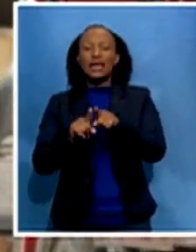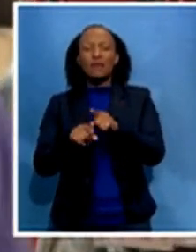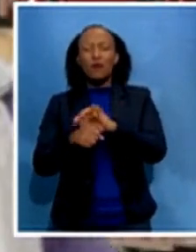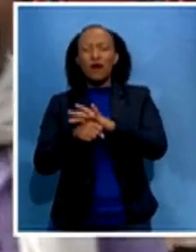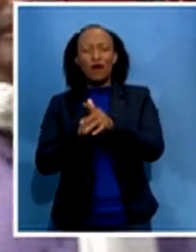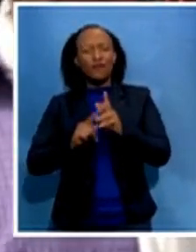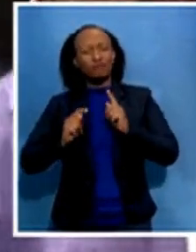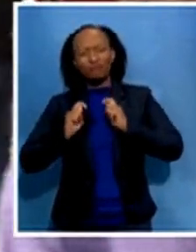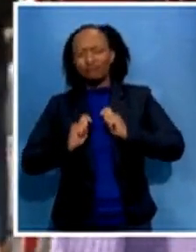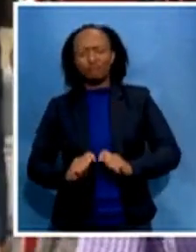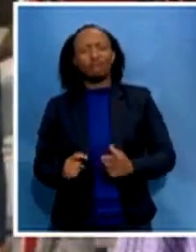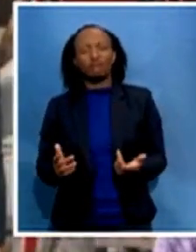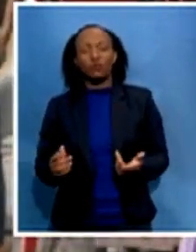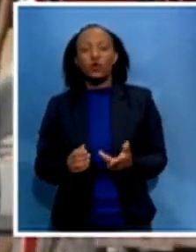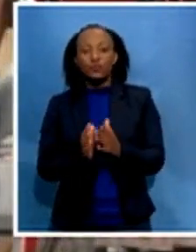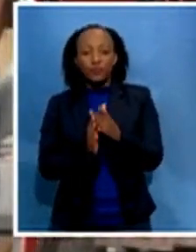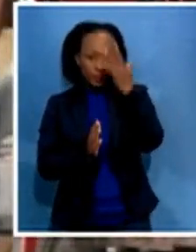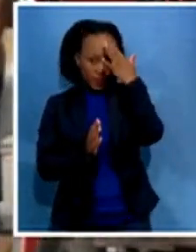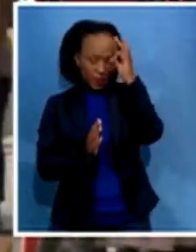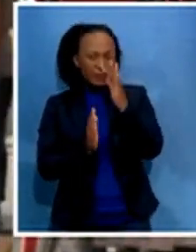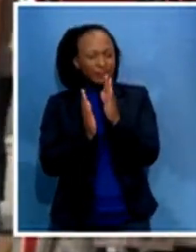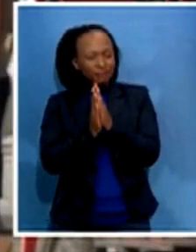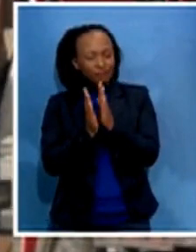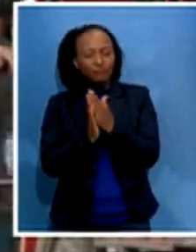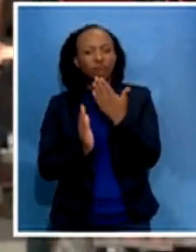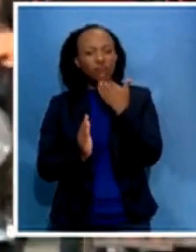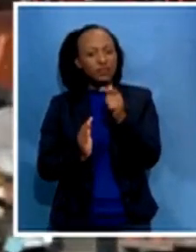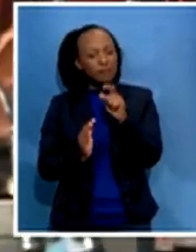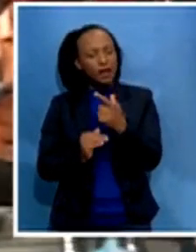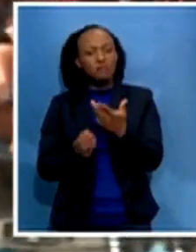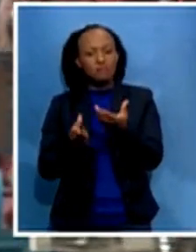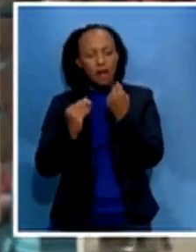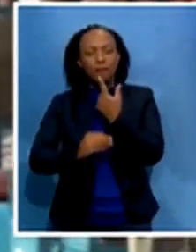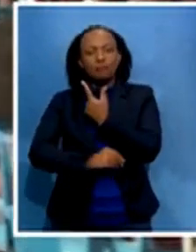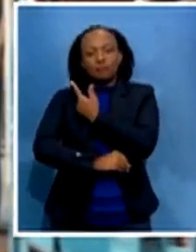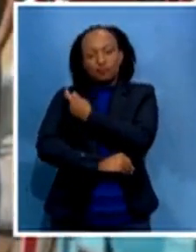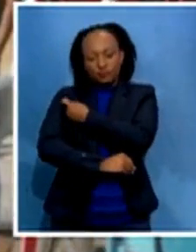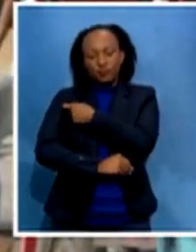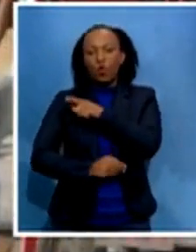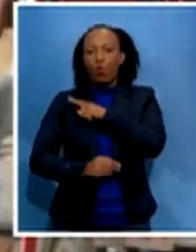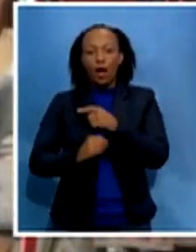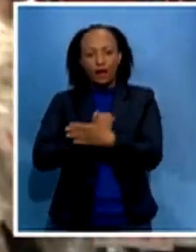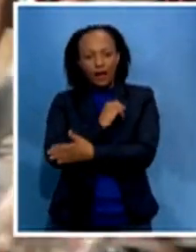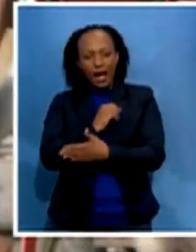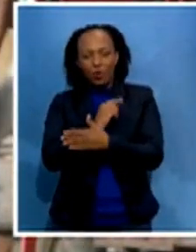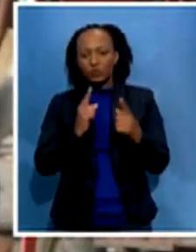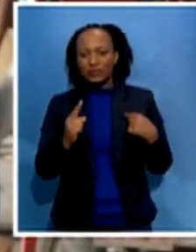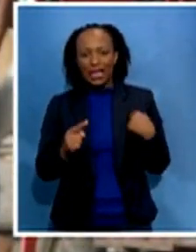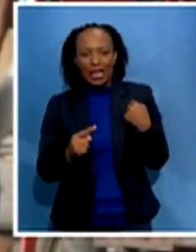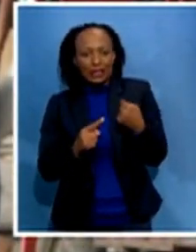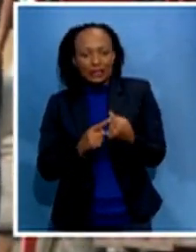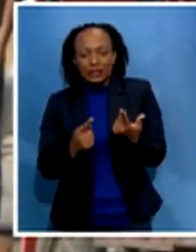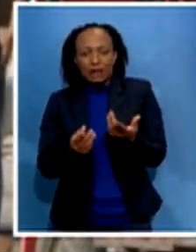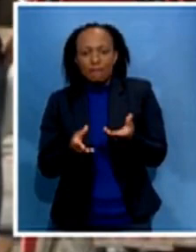everyone who is eligible to get vaccinated, but the country has been struggling with vaccine hesitancy. While numbers have picked up since the